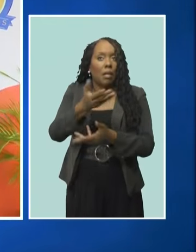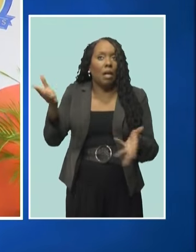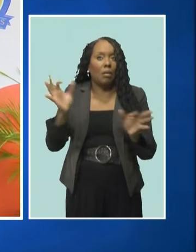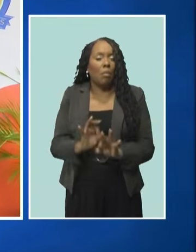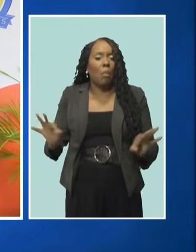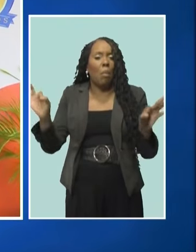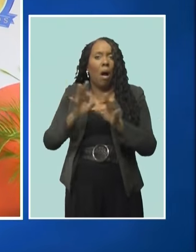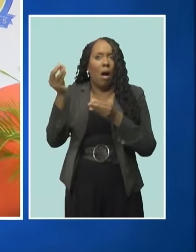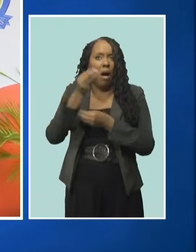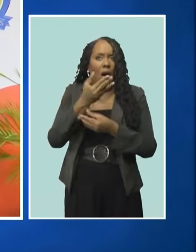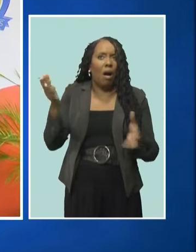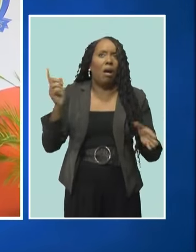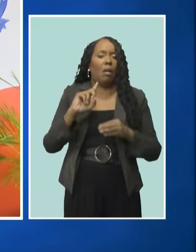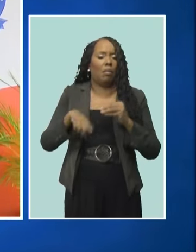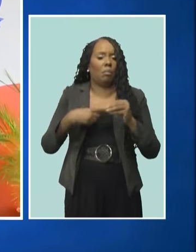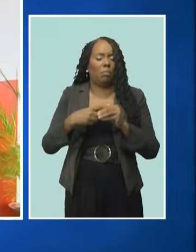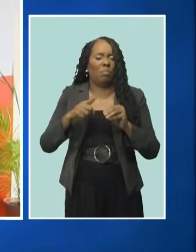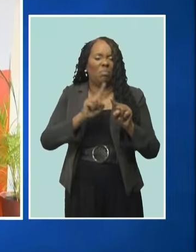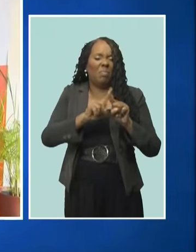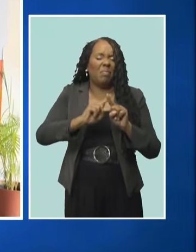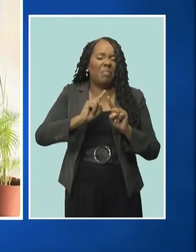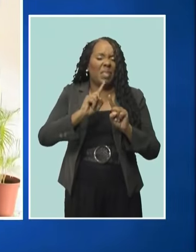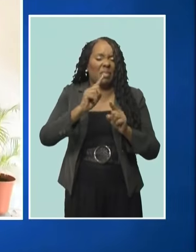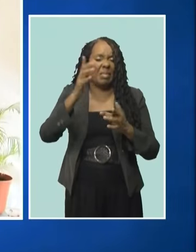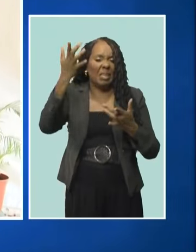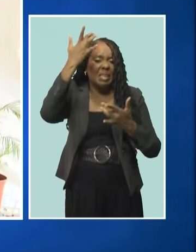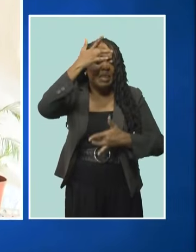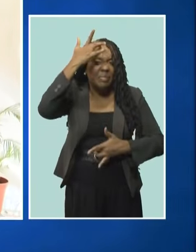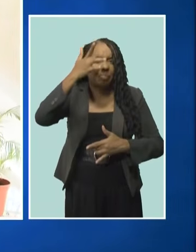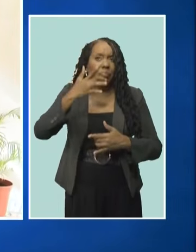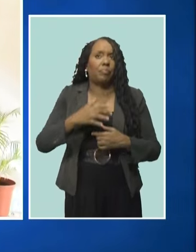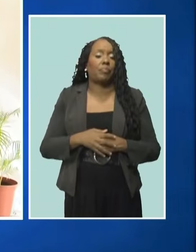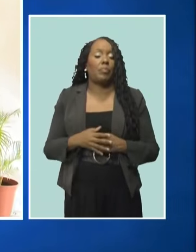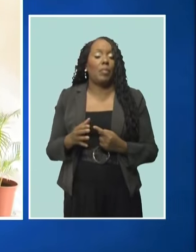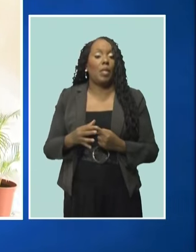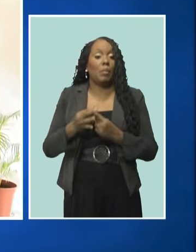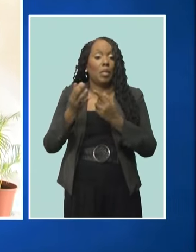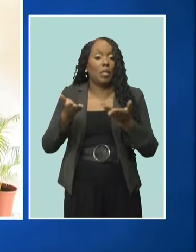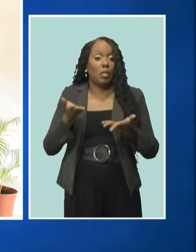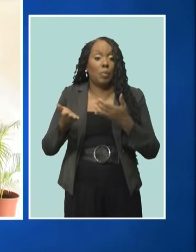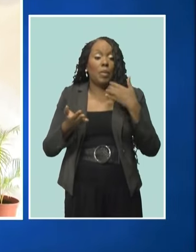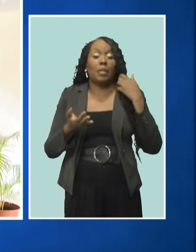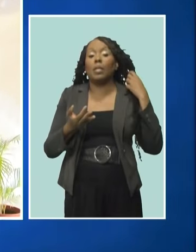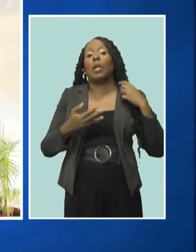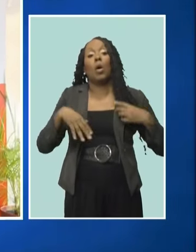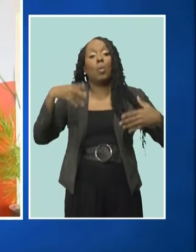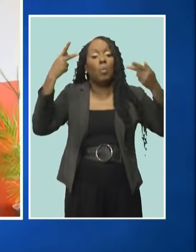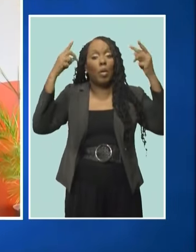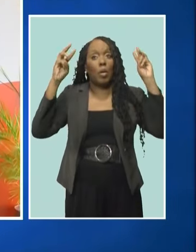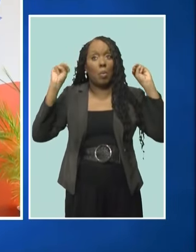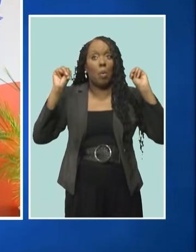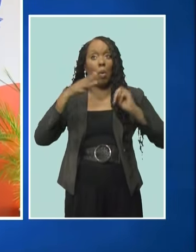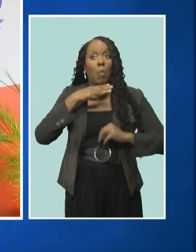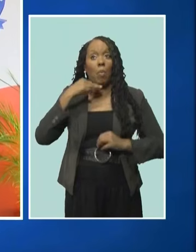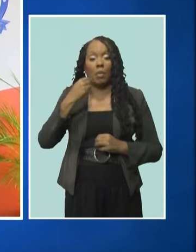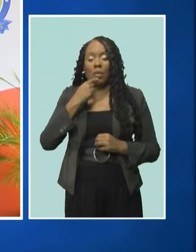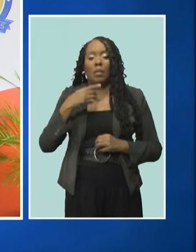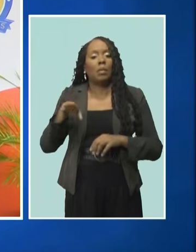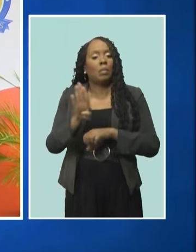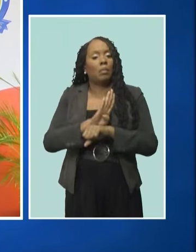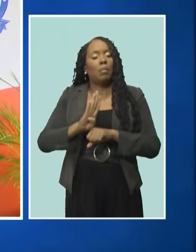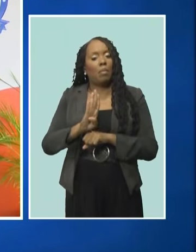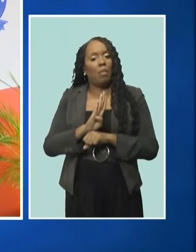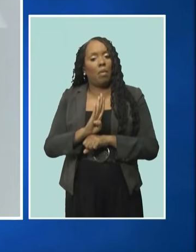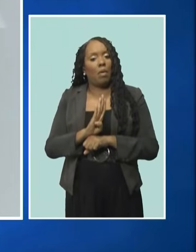and pandemics. At a special ceremony to recognize the achievement, Prime Minister Mia Moore-Motley said Barbados has shown it